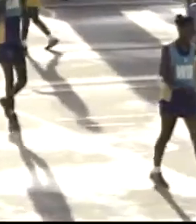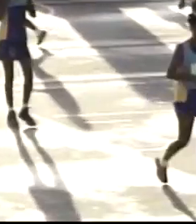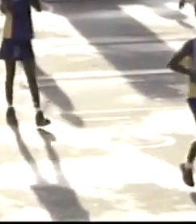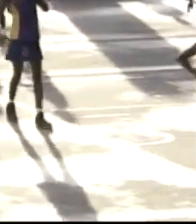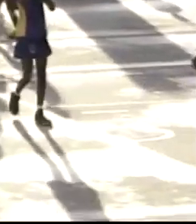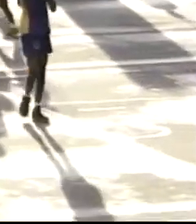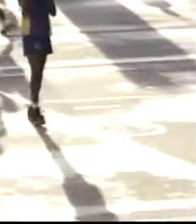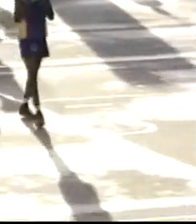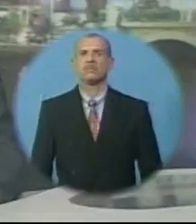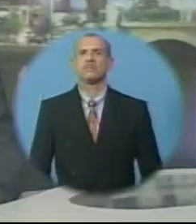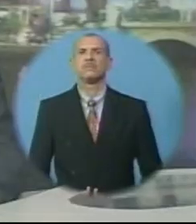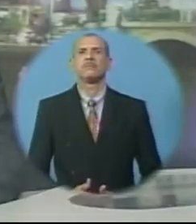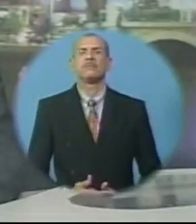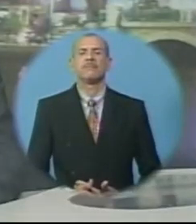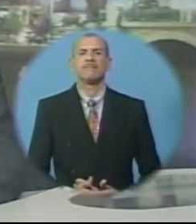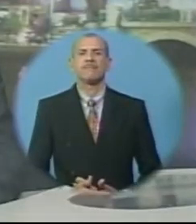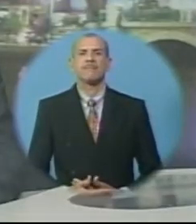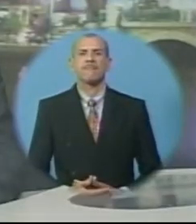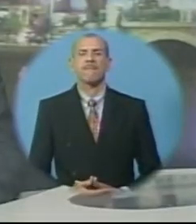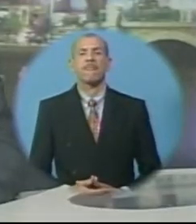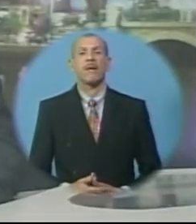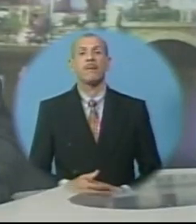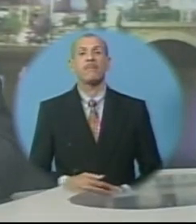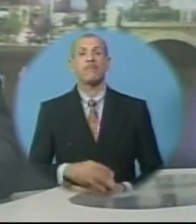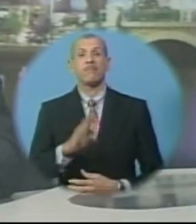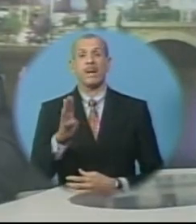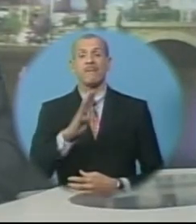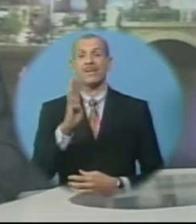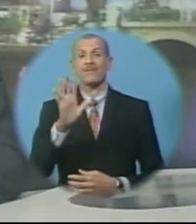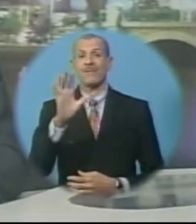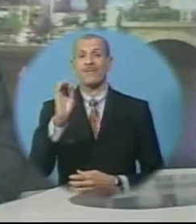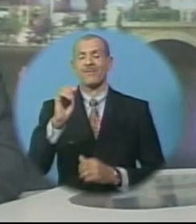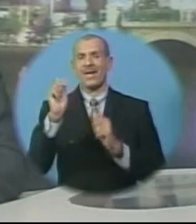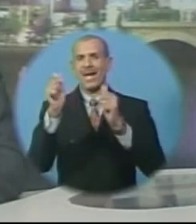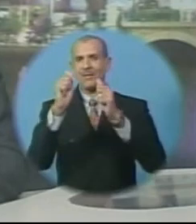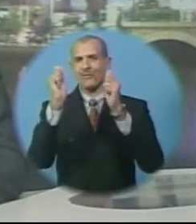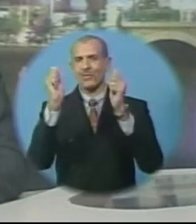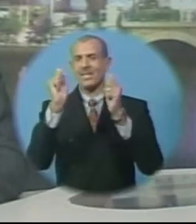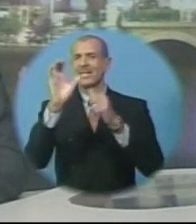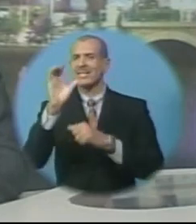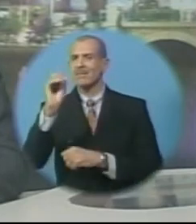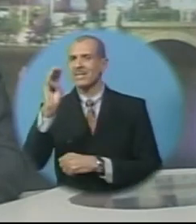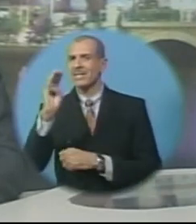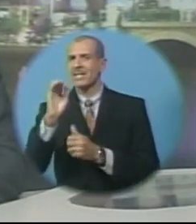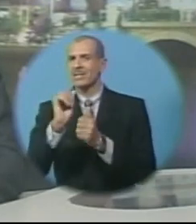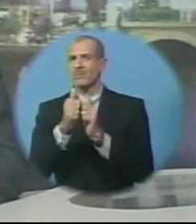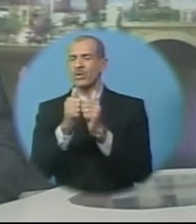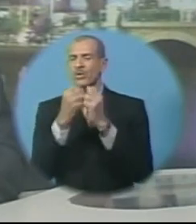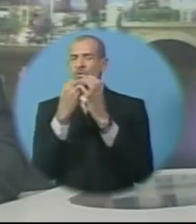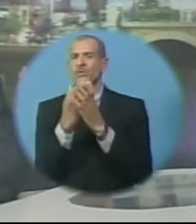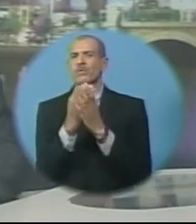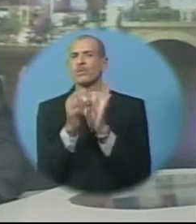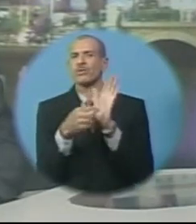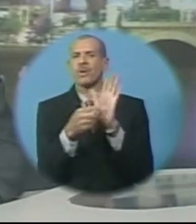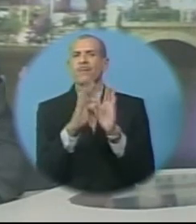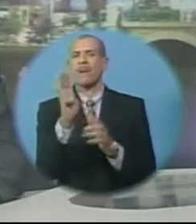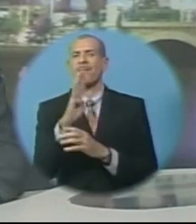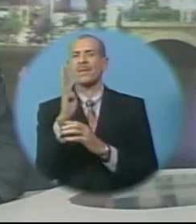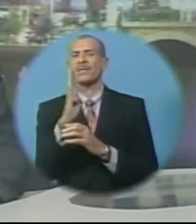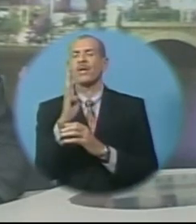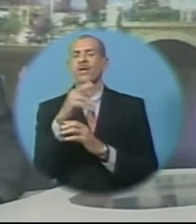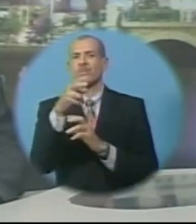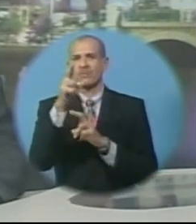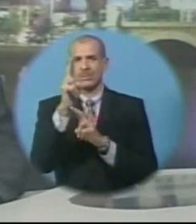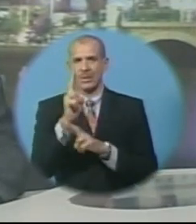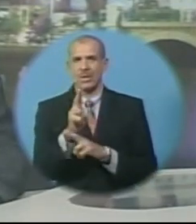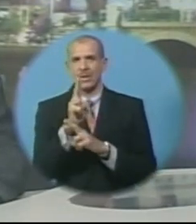on Thursday. Now, for Barbados' 50th anniversary, CBC Sports will be featuring Barbadians who've been knighted